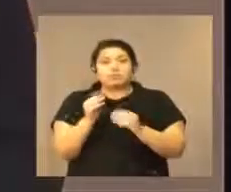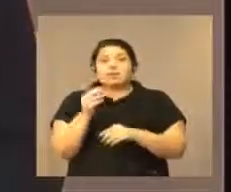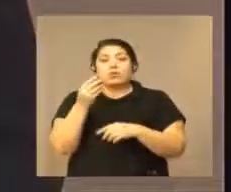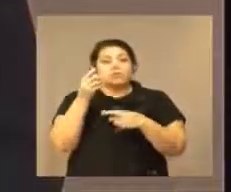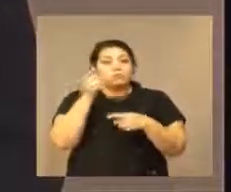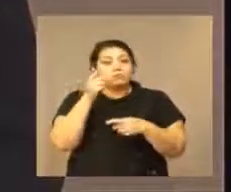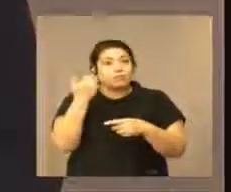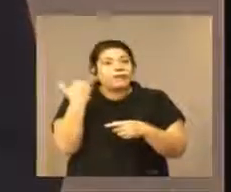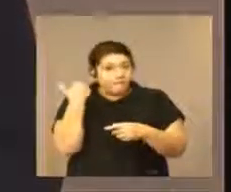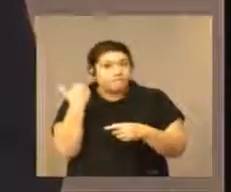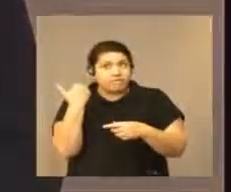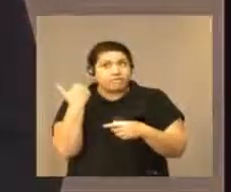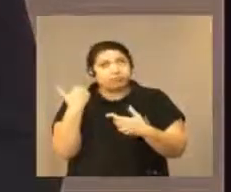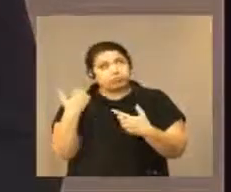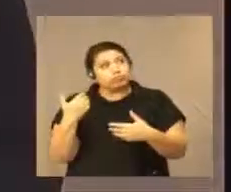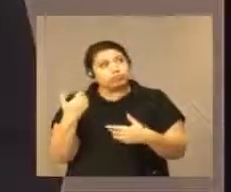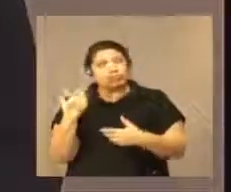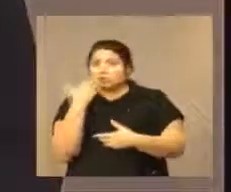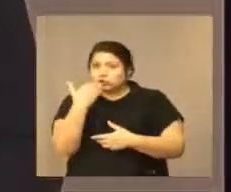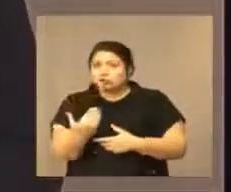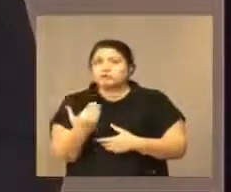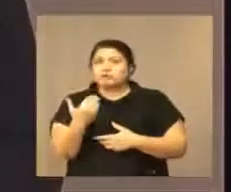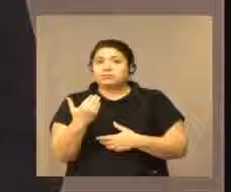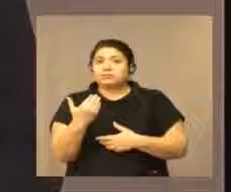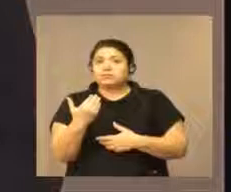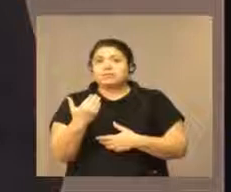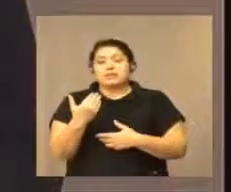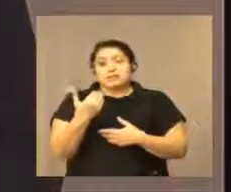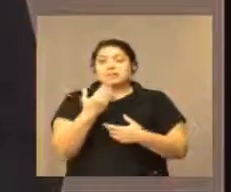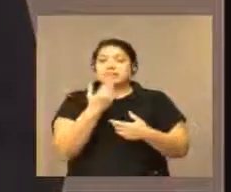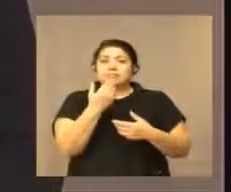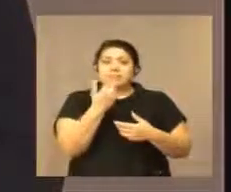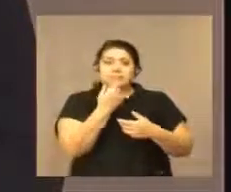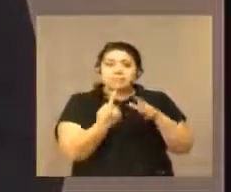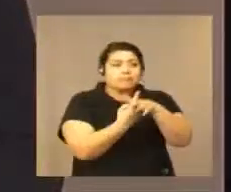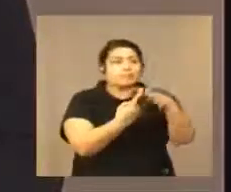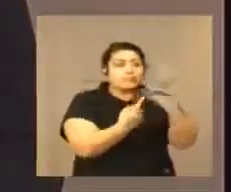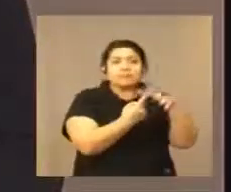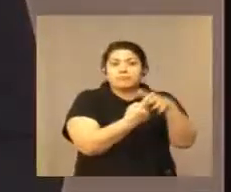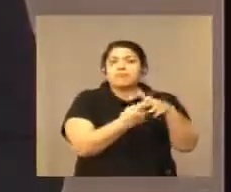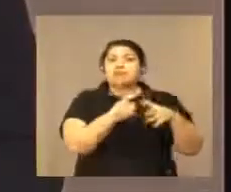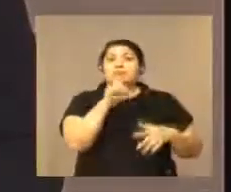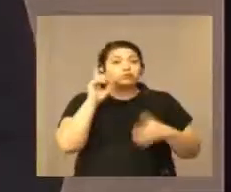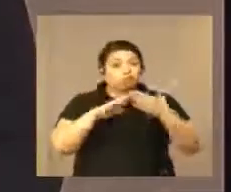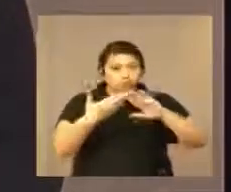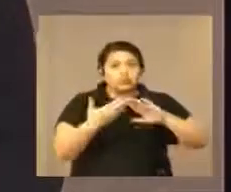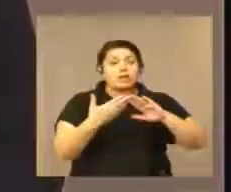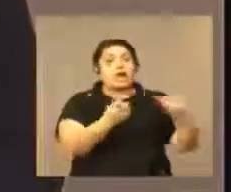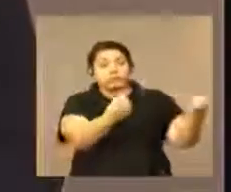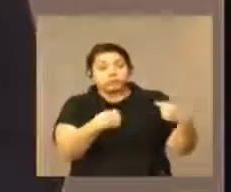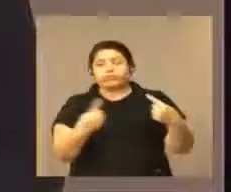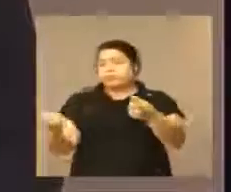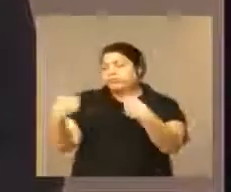had, I think, a really good engagement as that community has come out to